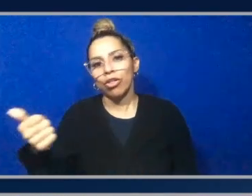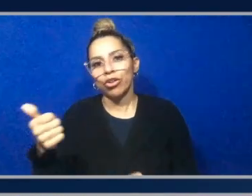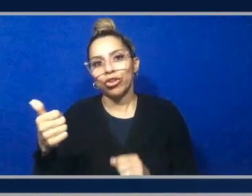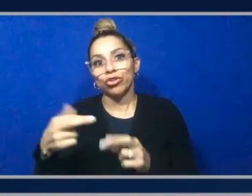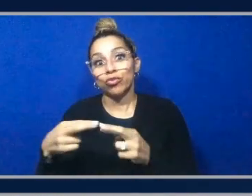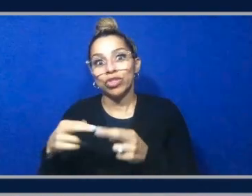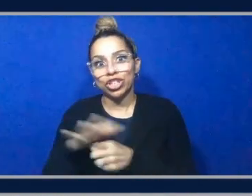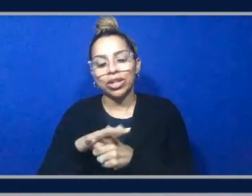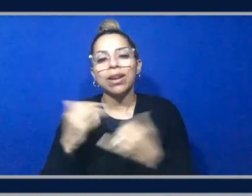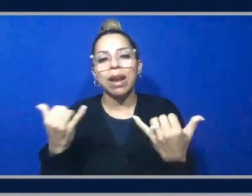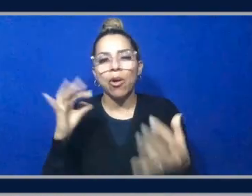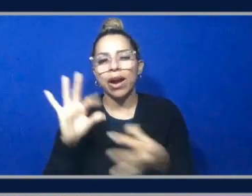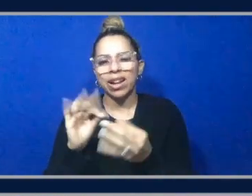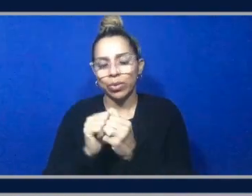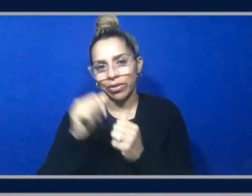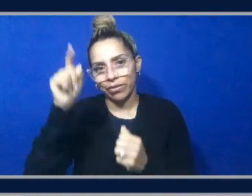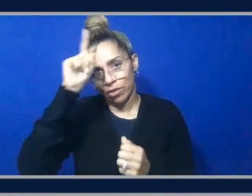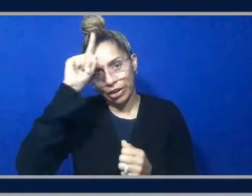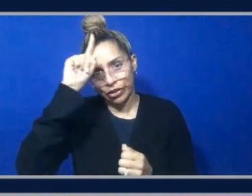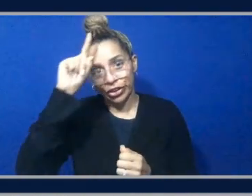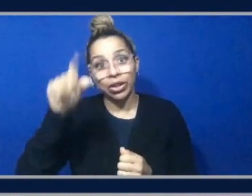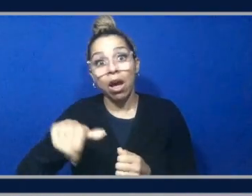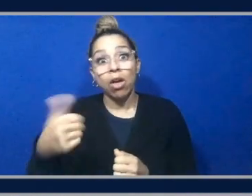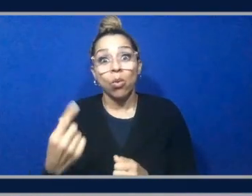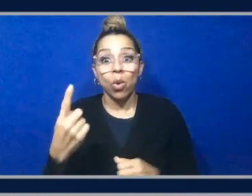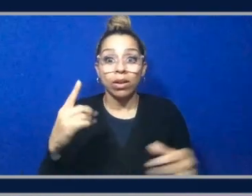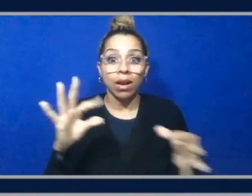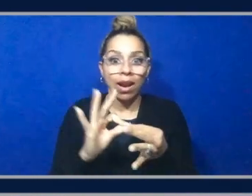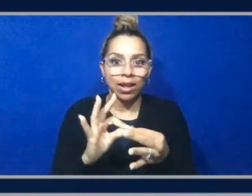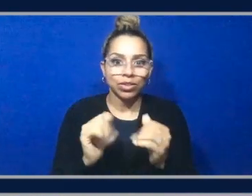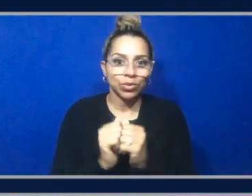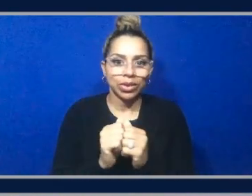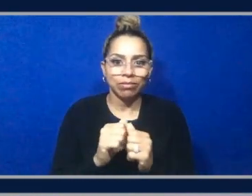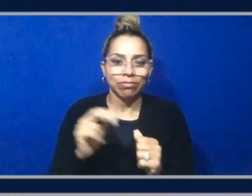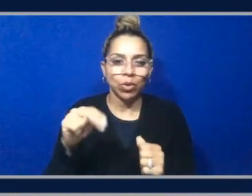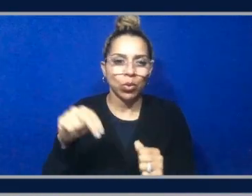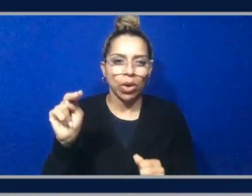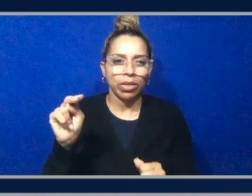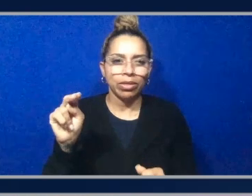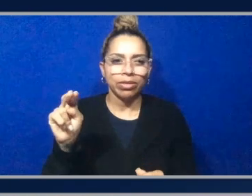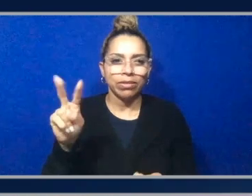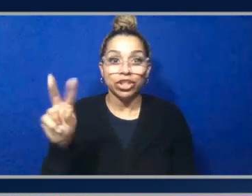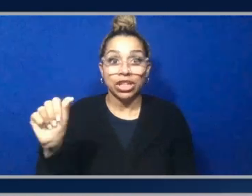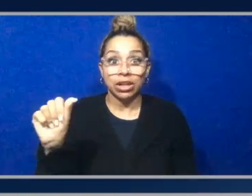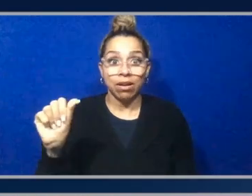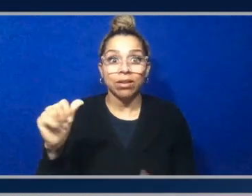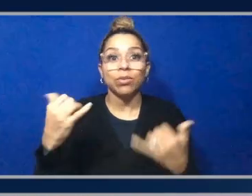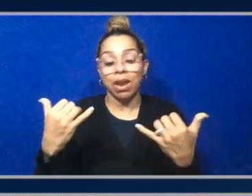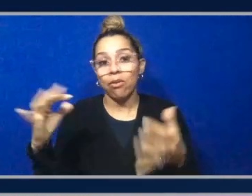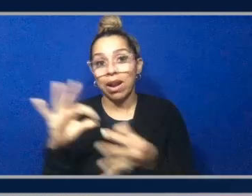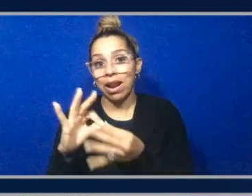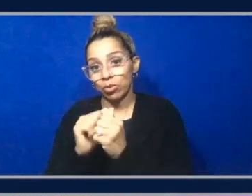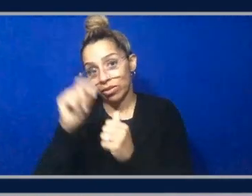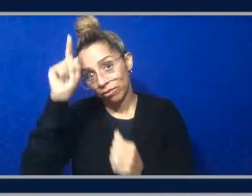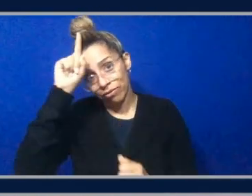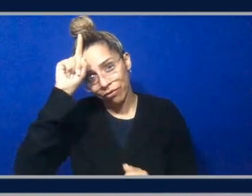Okay. The other one was connected to North Virginia. So now I'm connecting in Frankfurt. I'm going to be running the same game,